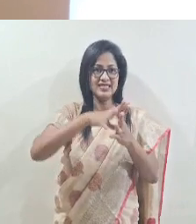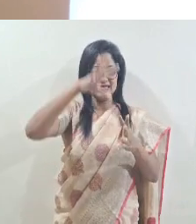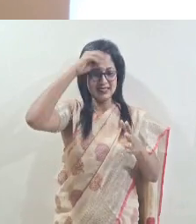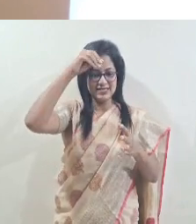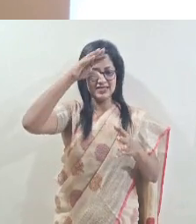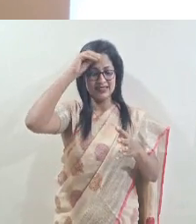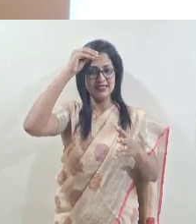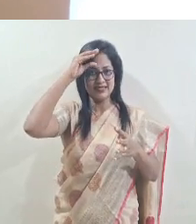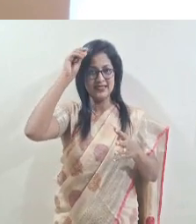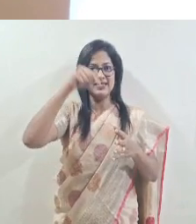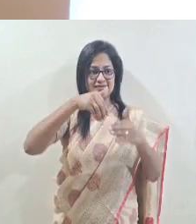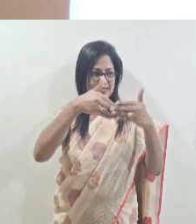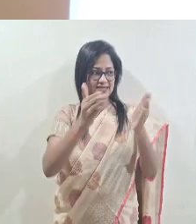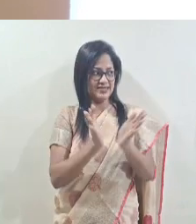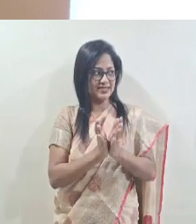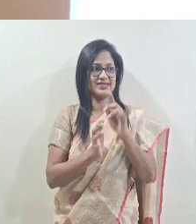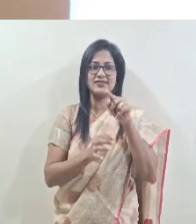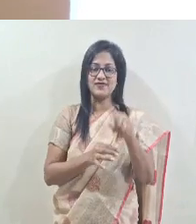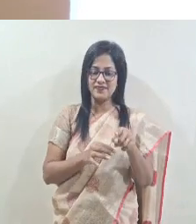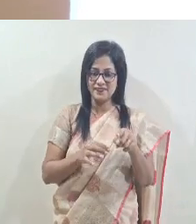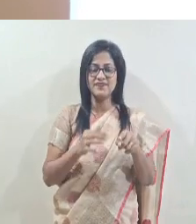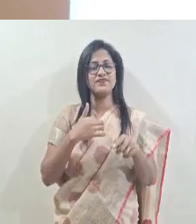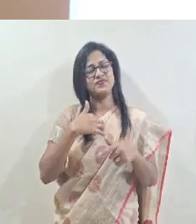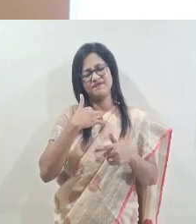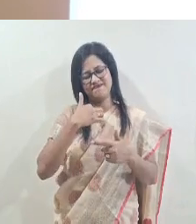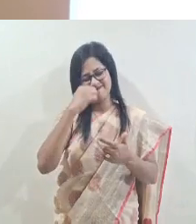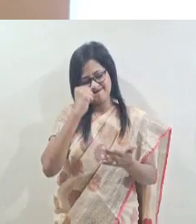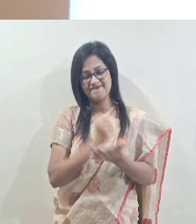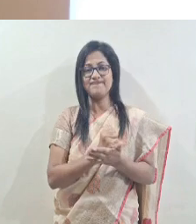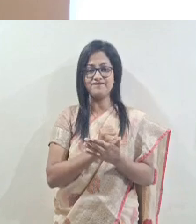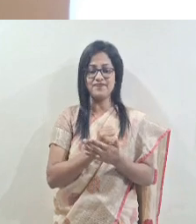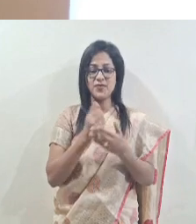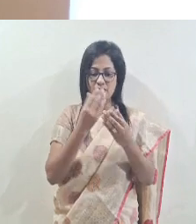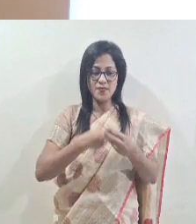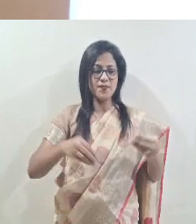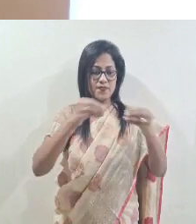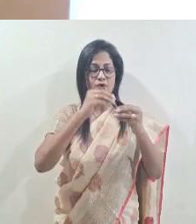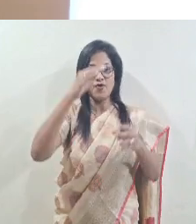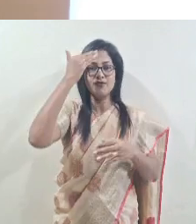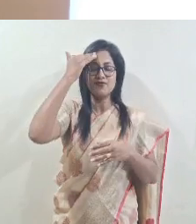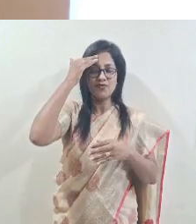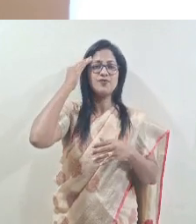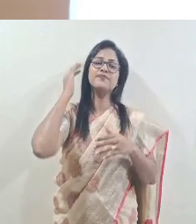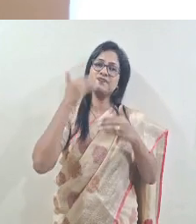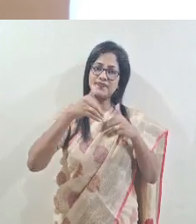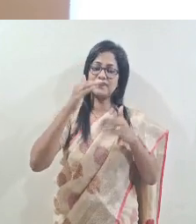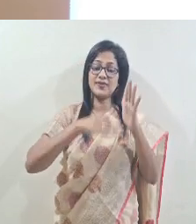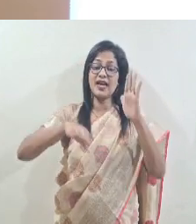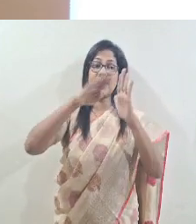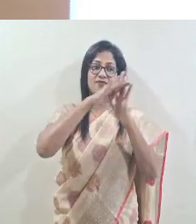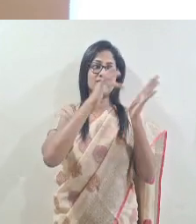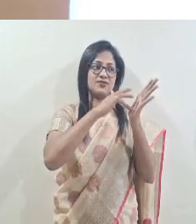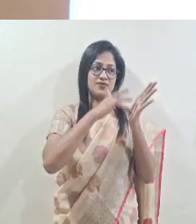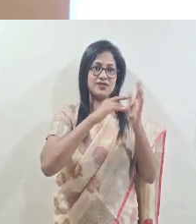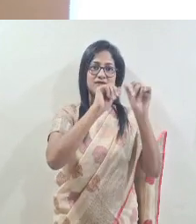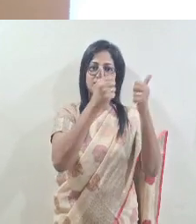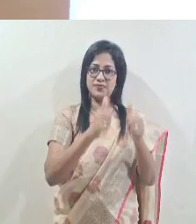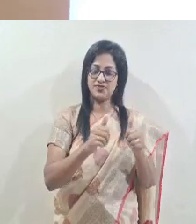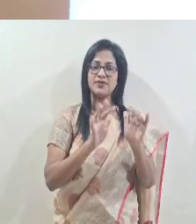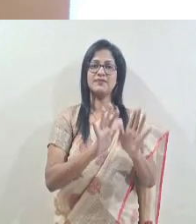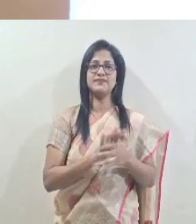this field. So I will definitely try to know more about this advanced location models.